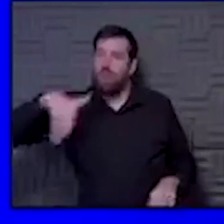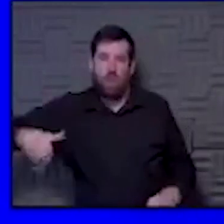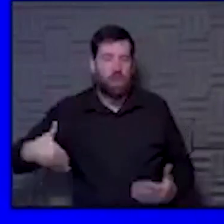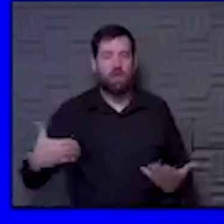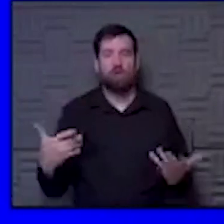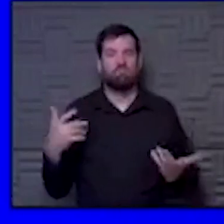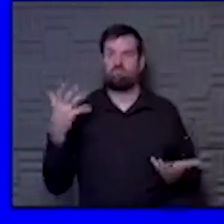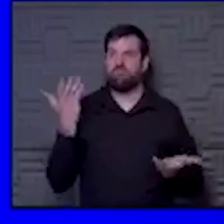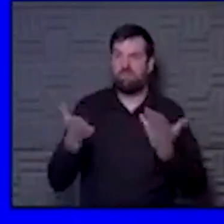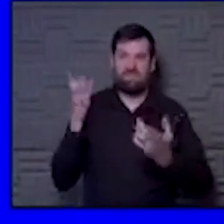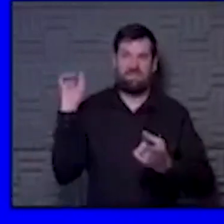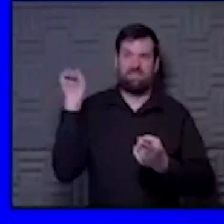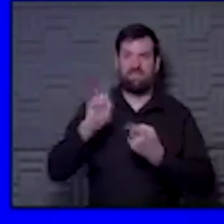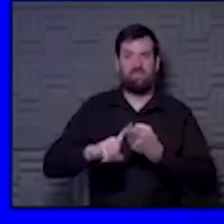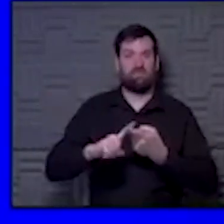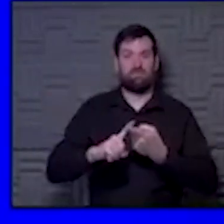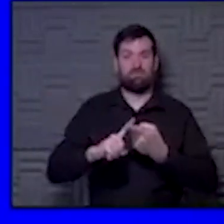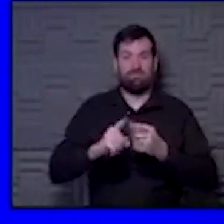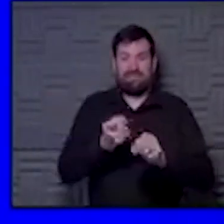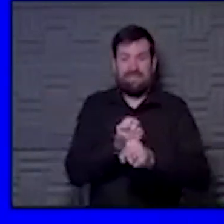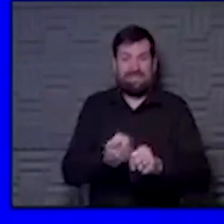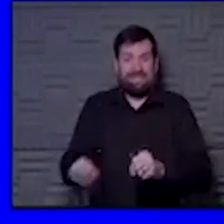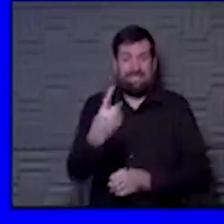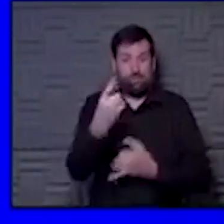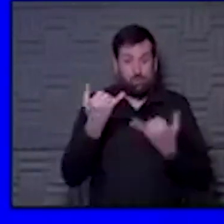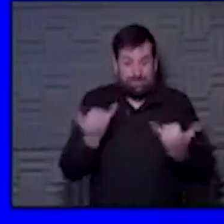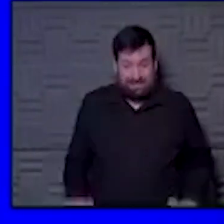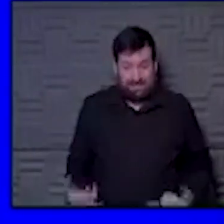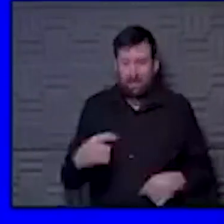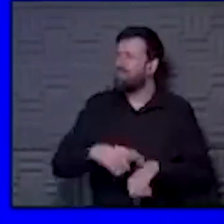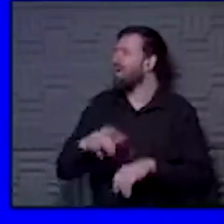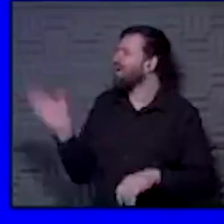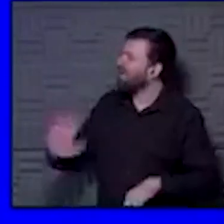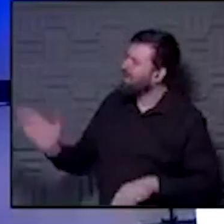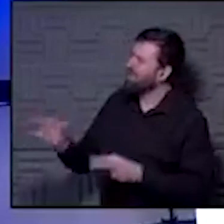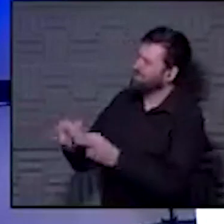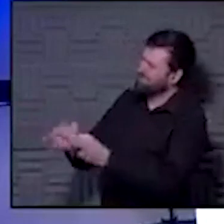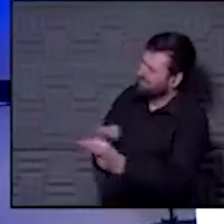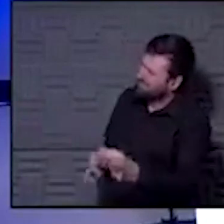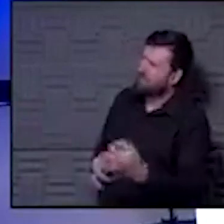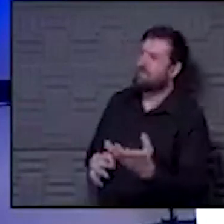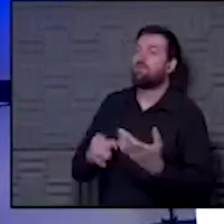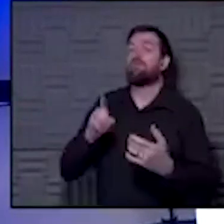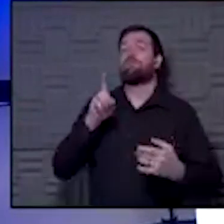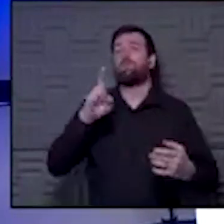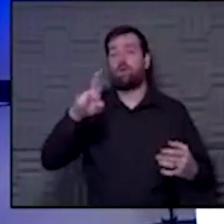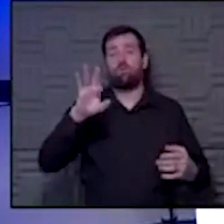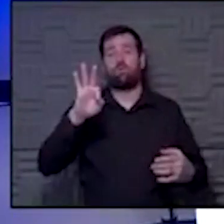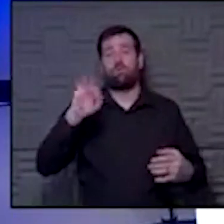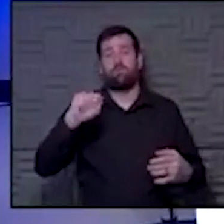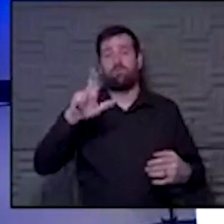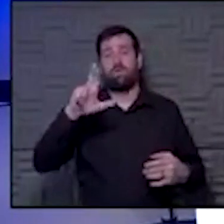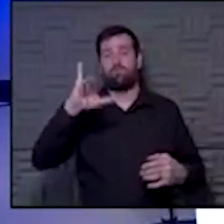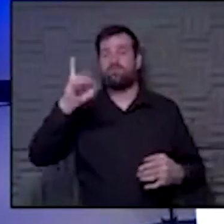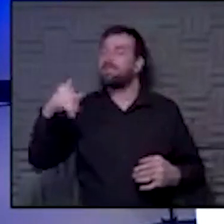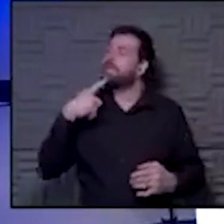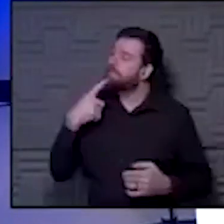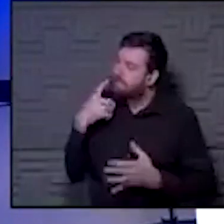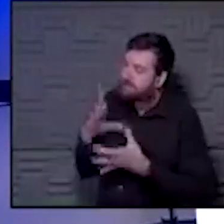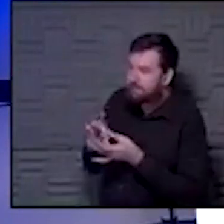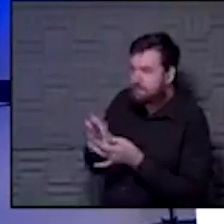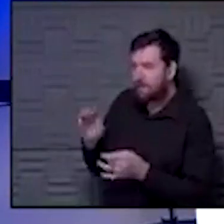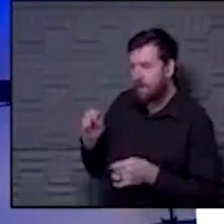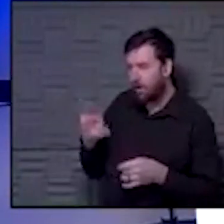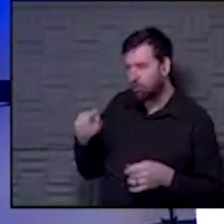maybe until this time next year. And we've heard Dr. Fauci talk about sooner than that. Come on, well, that's just what Dr. Fauci's saying. So he said October.